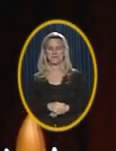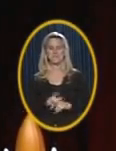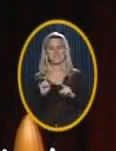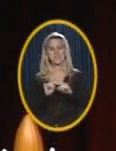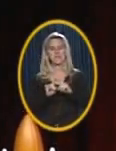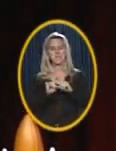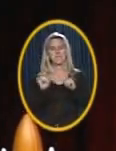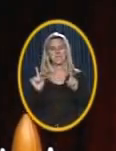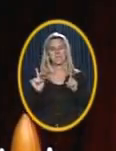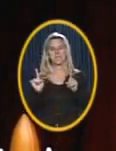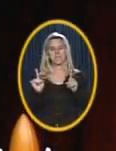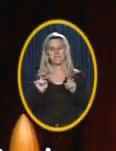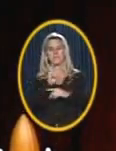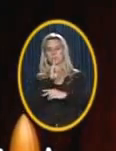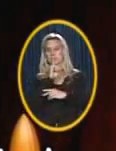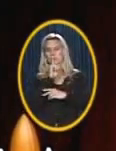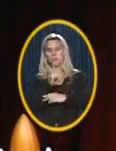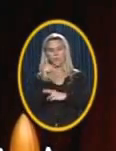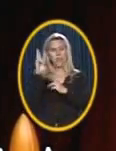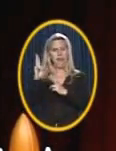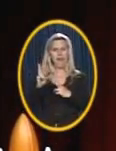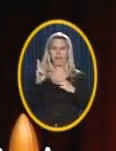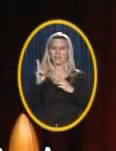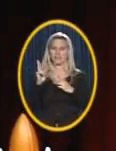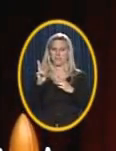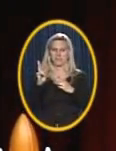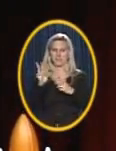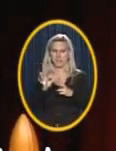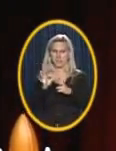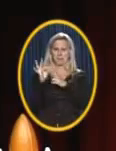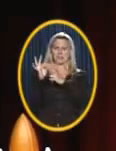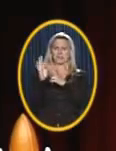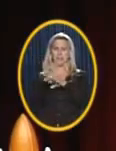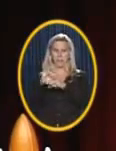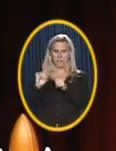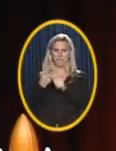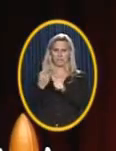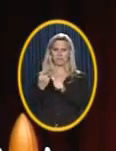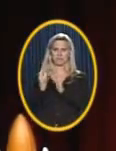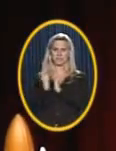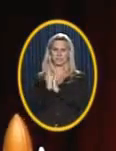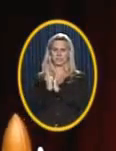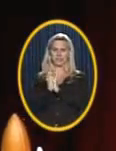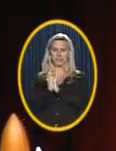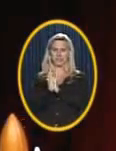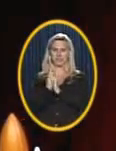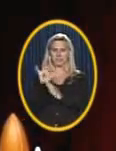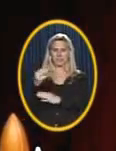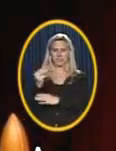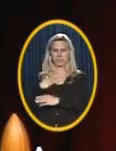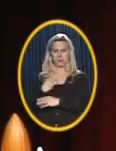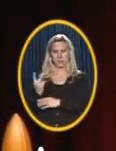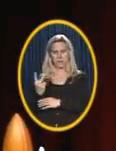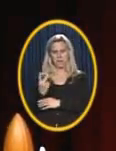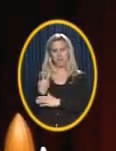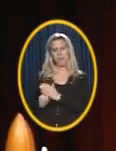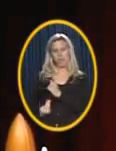But it was a real honor to get picked to go on that first one. John and I both